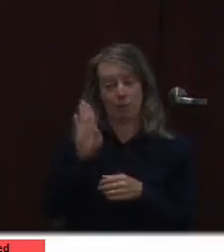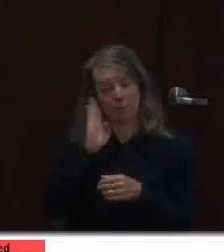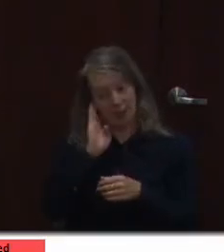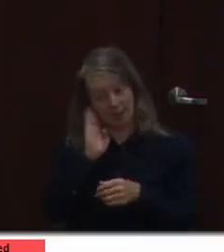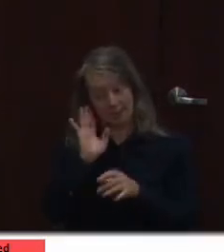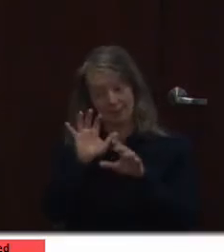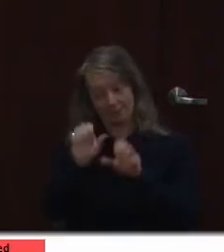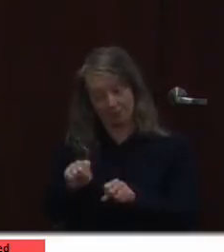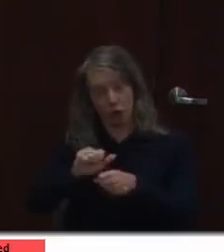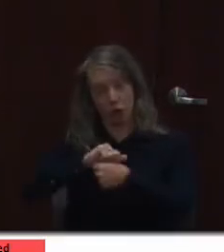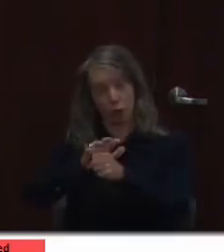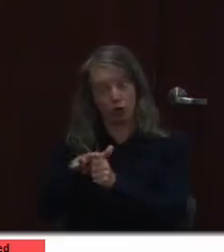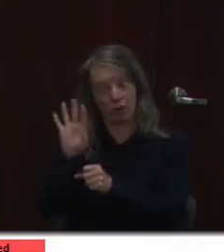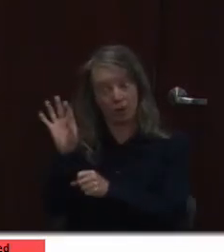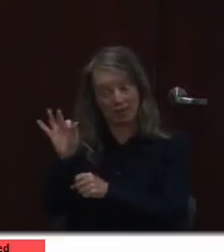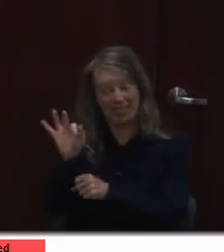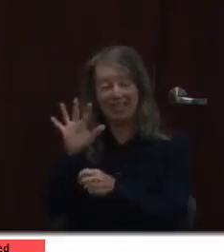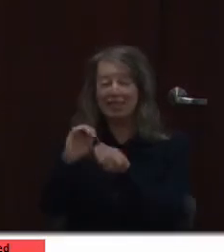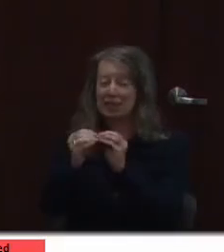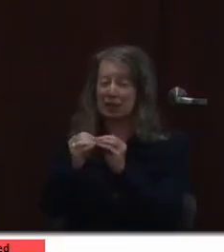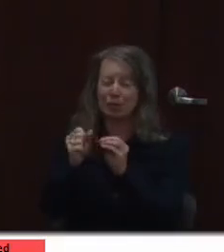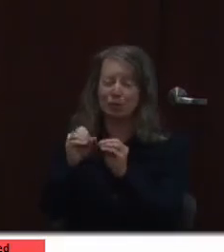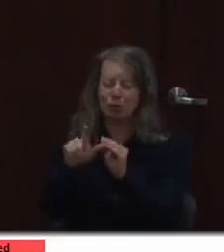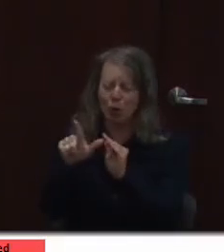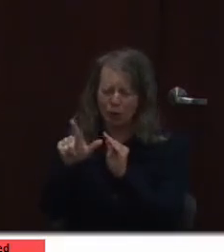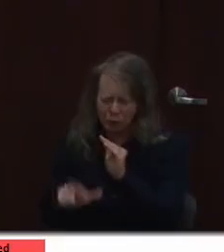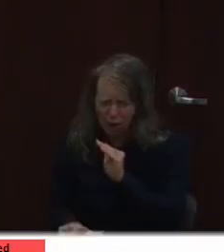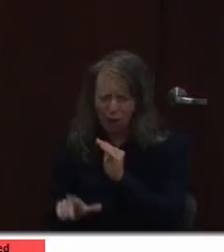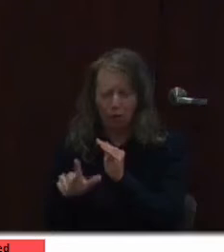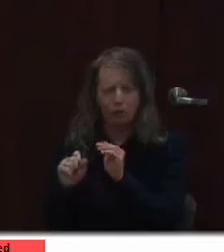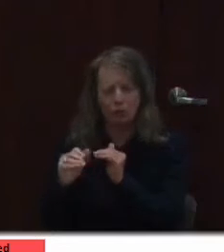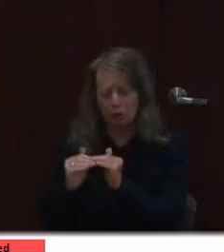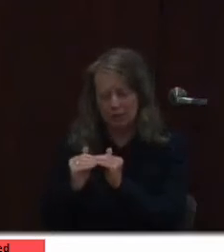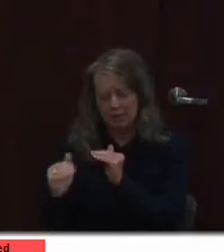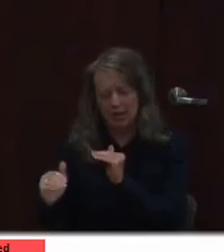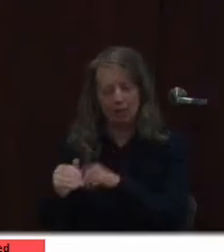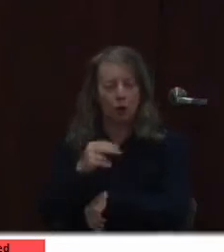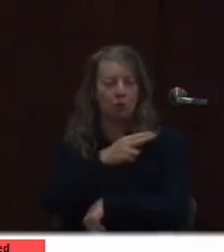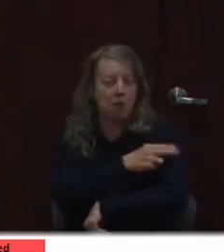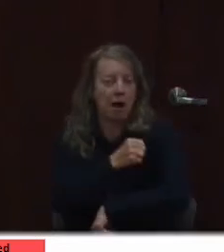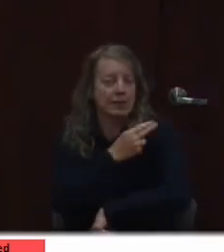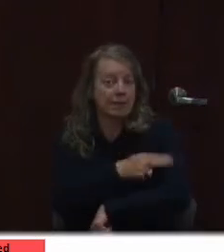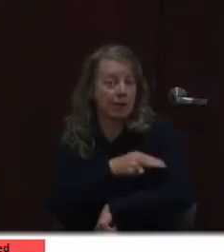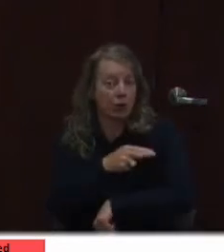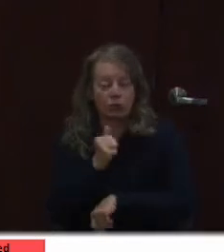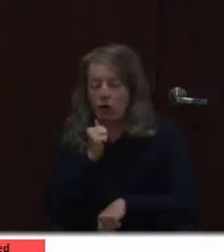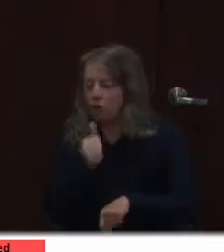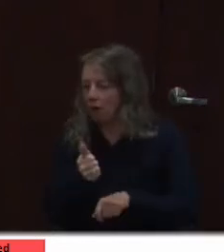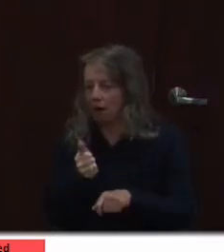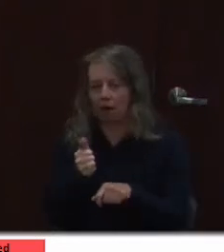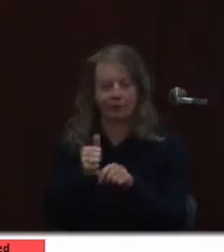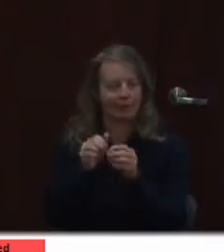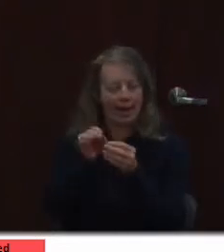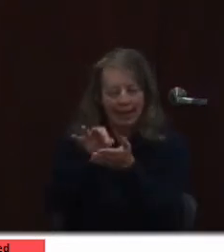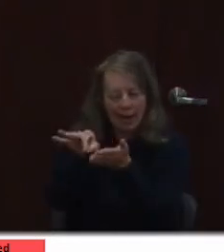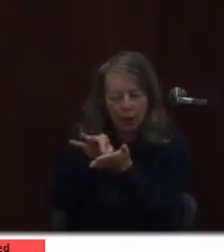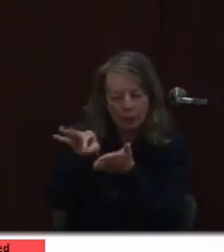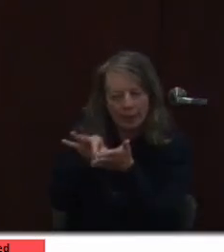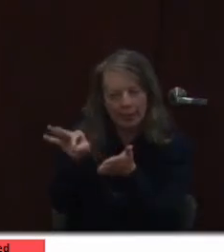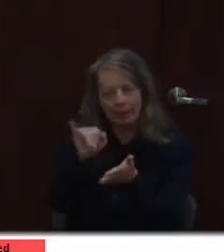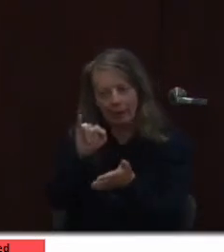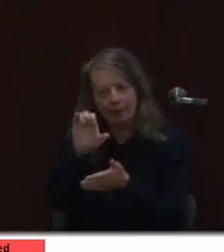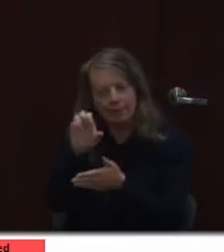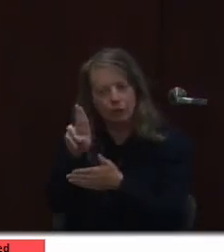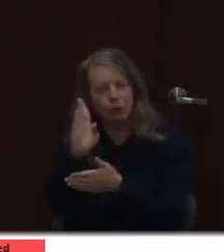is at levels that are so low and stable that the hospital system is no longer routinely updating that data for us, but will